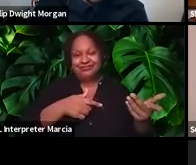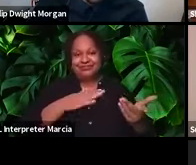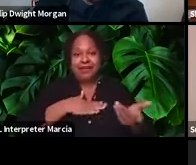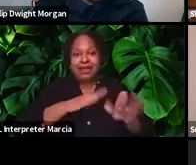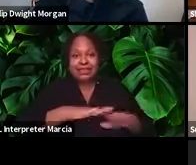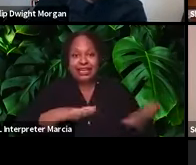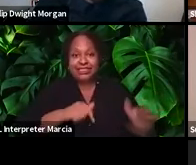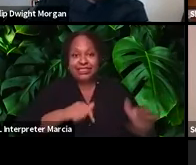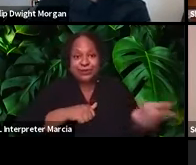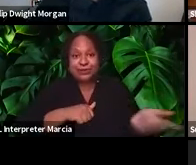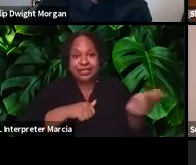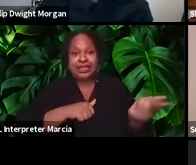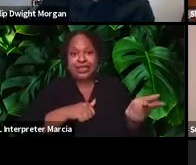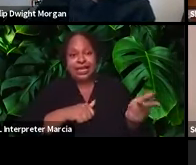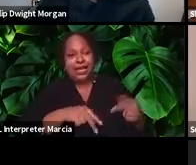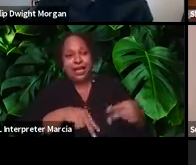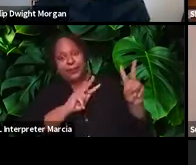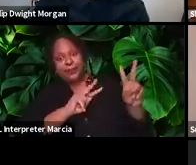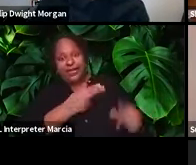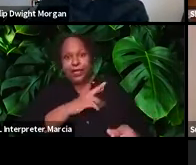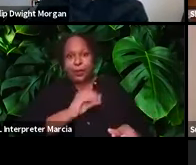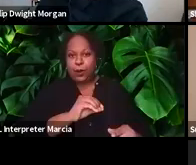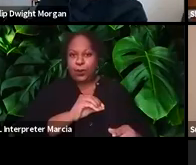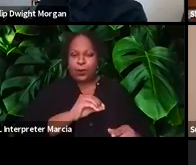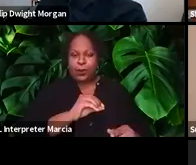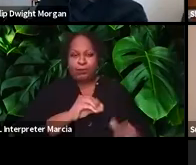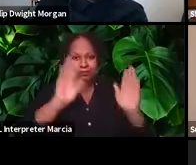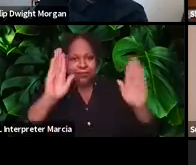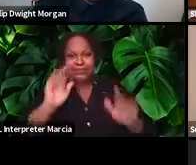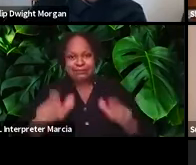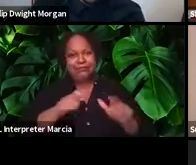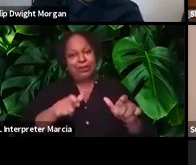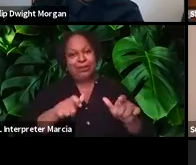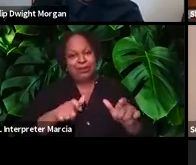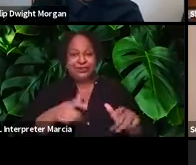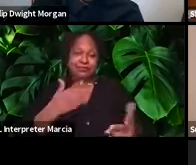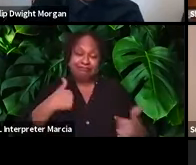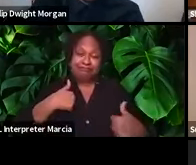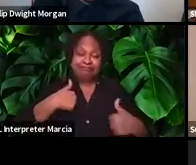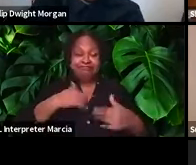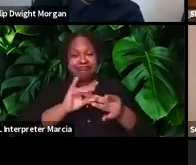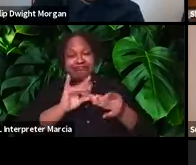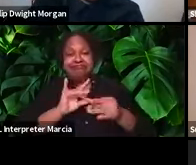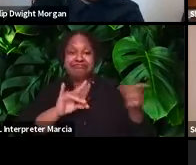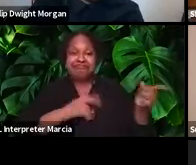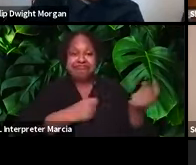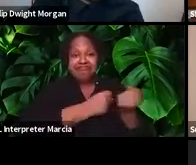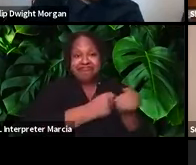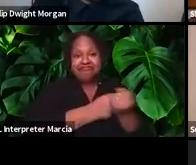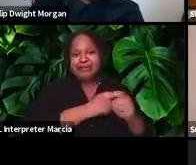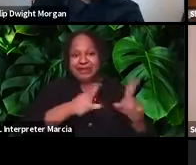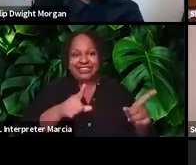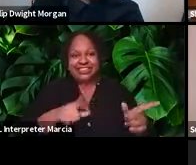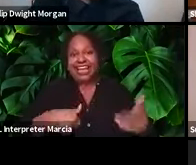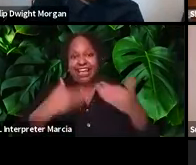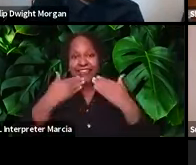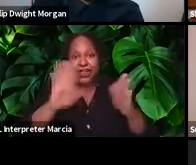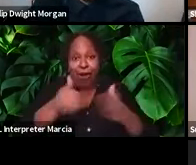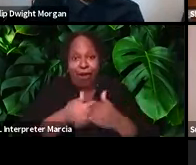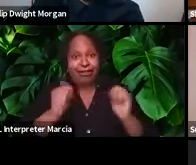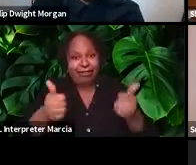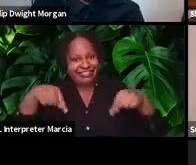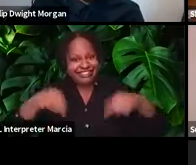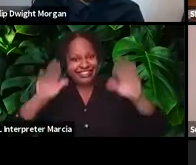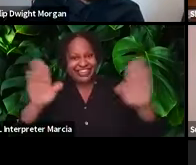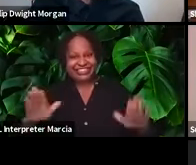heroes, total amazing people. Gives me hope. And thank you all. This was great.